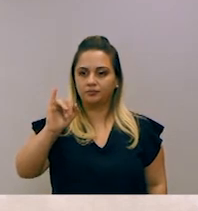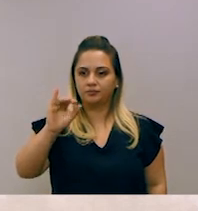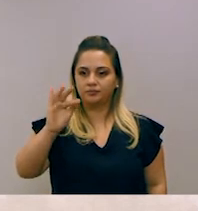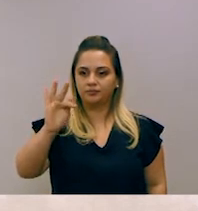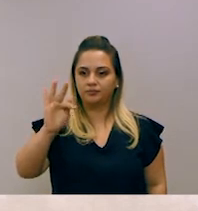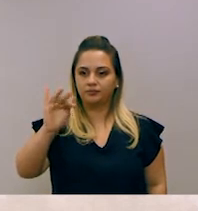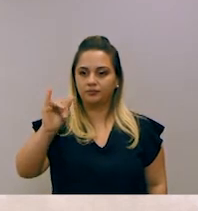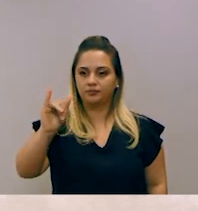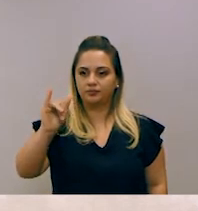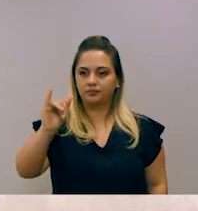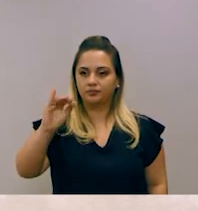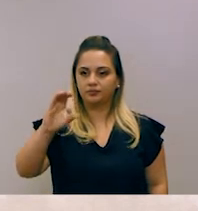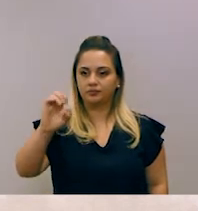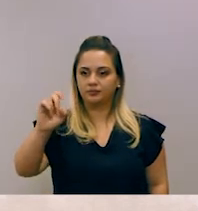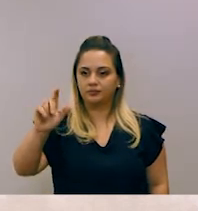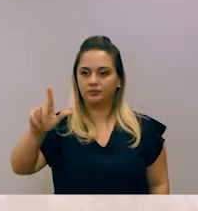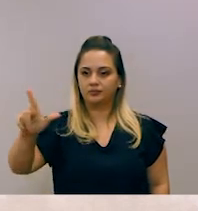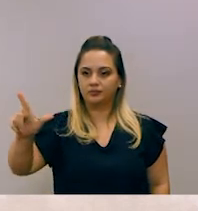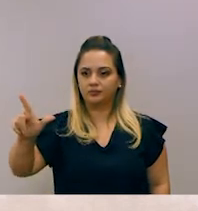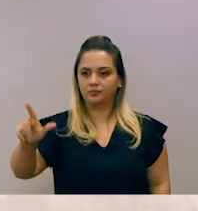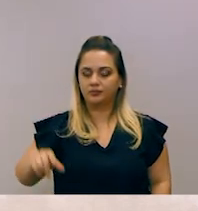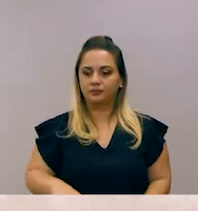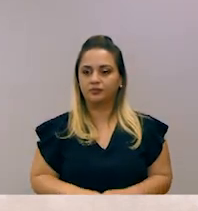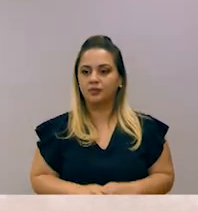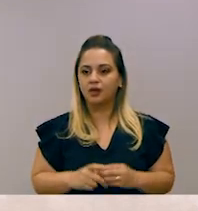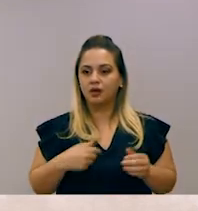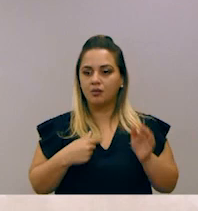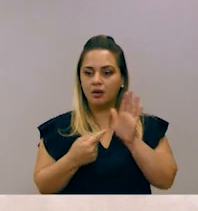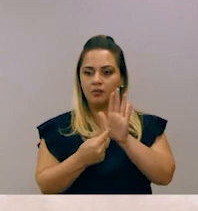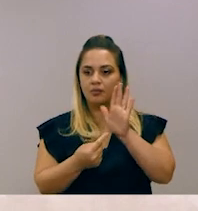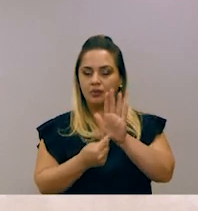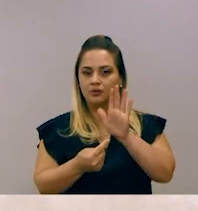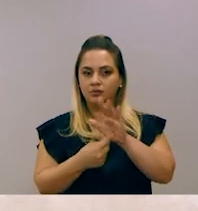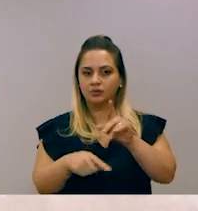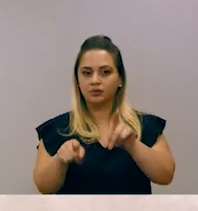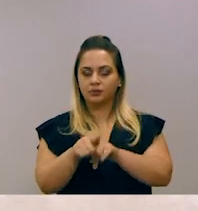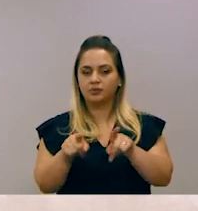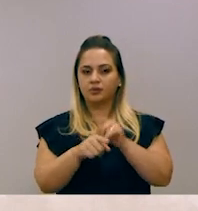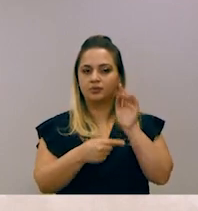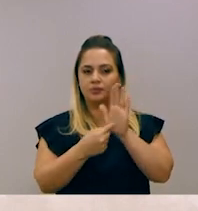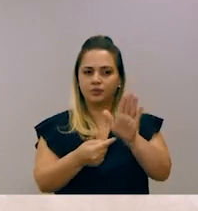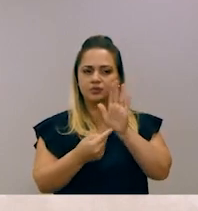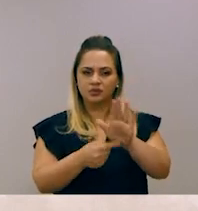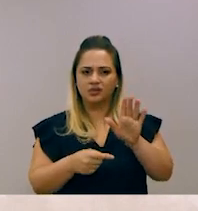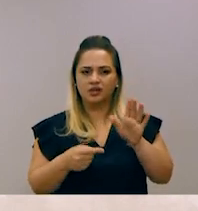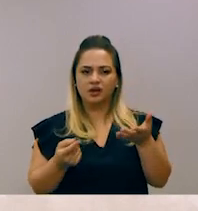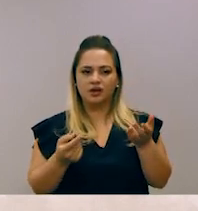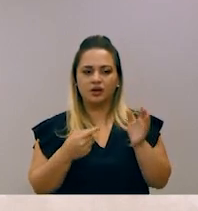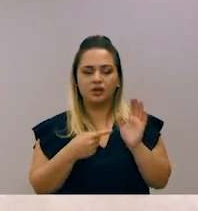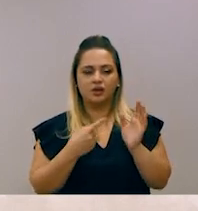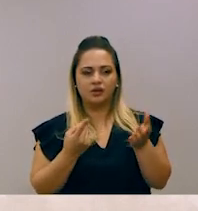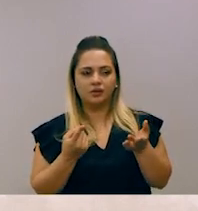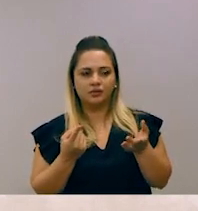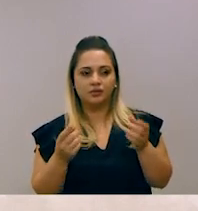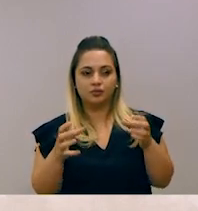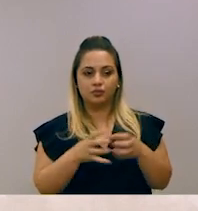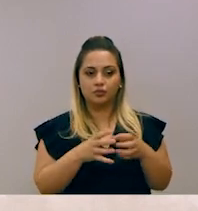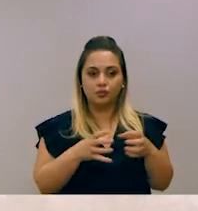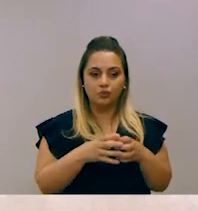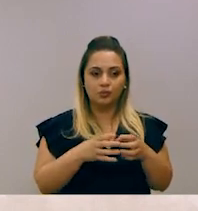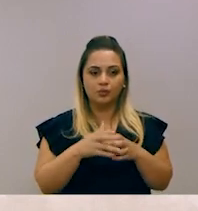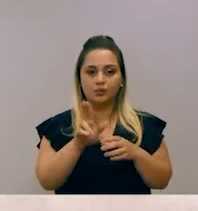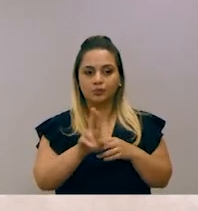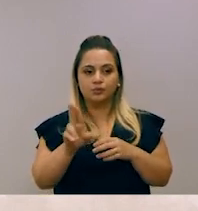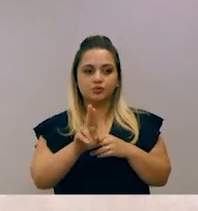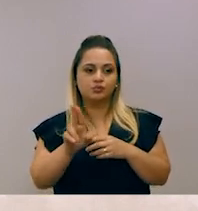a grouping technique in the session samples, for example, the introduction session, and present these groups of samples to